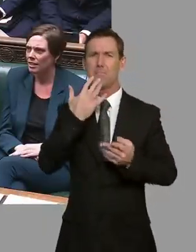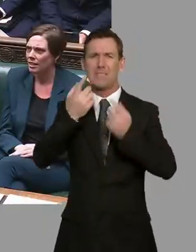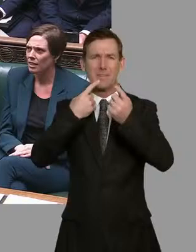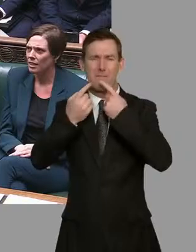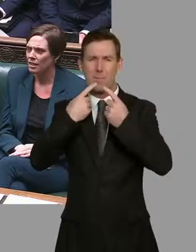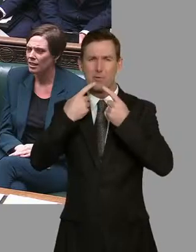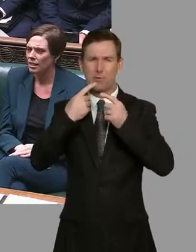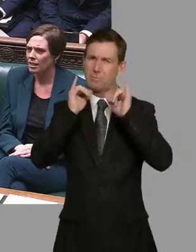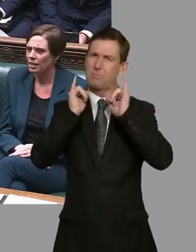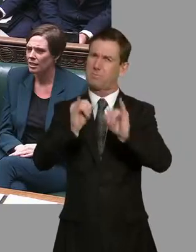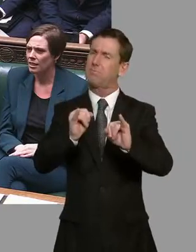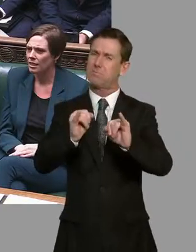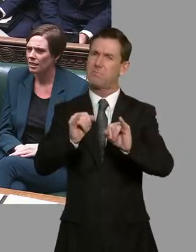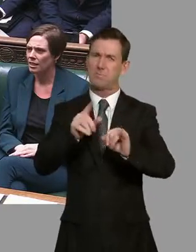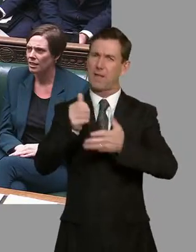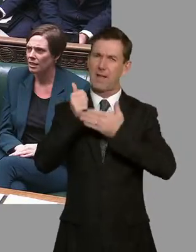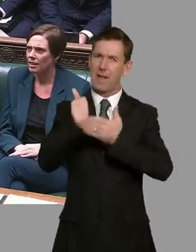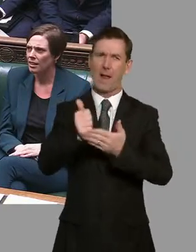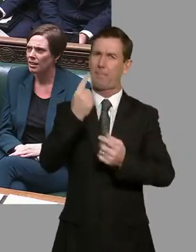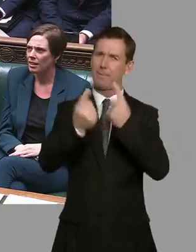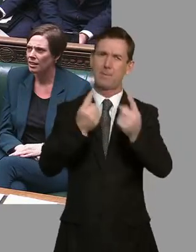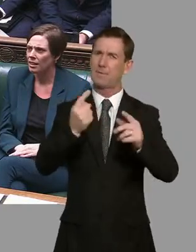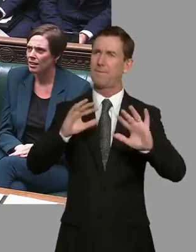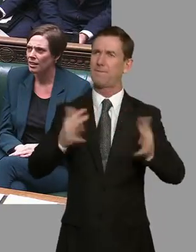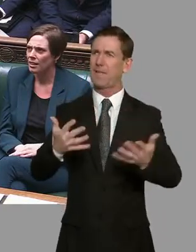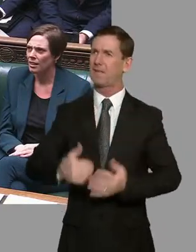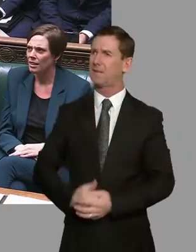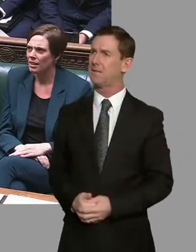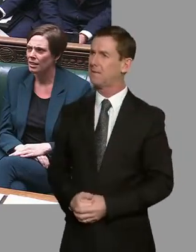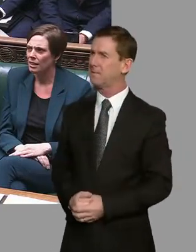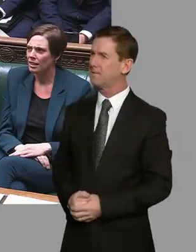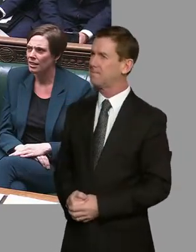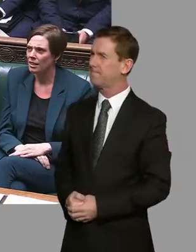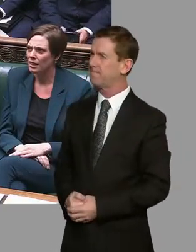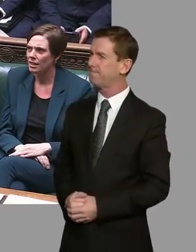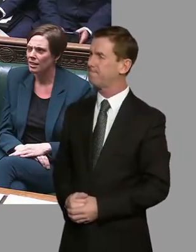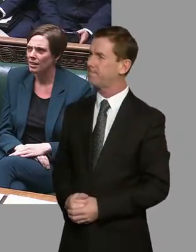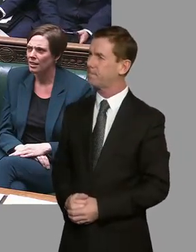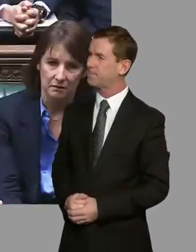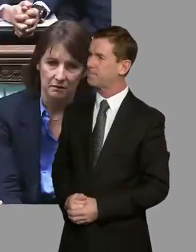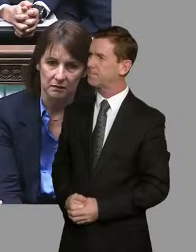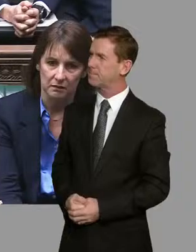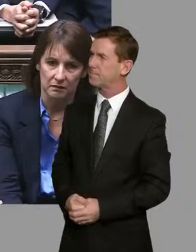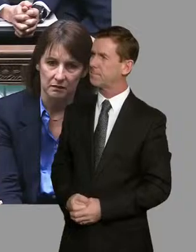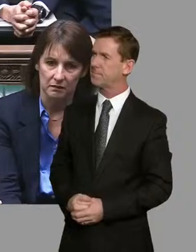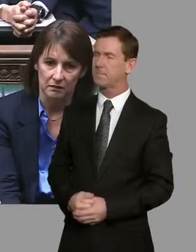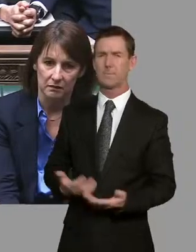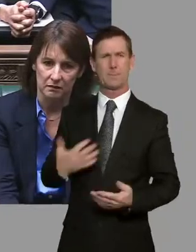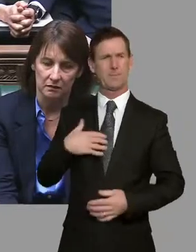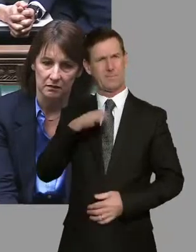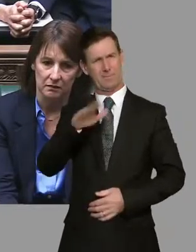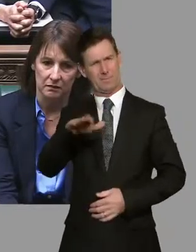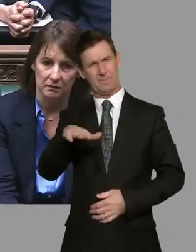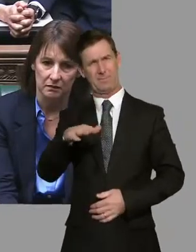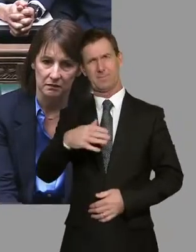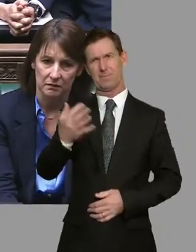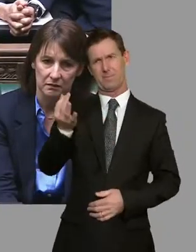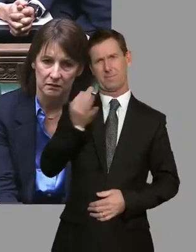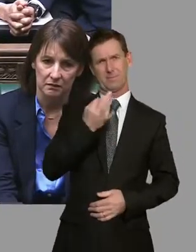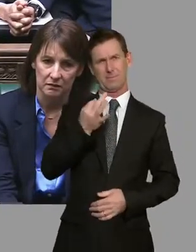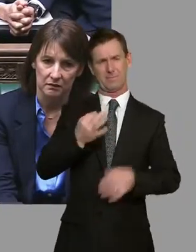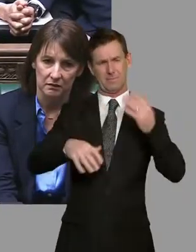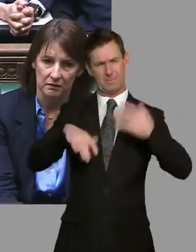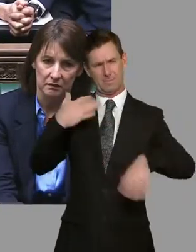Mr. Speaker, she raised a question of a victim with me, and quite right to, and I accept that victims and